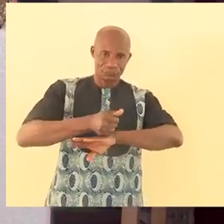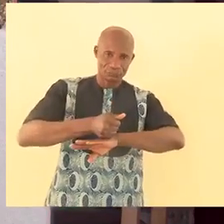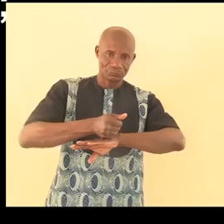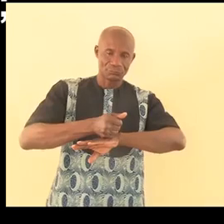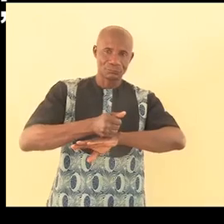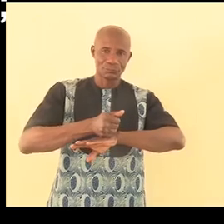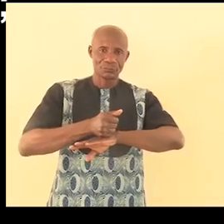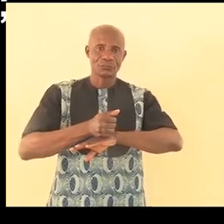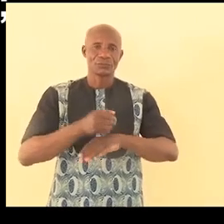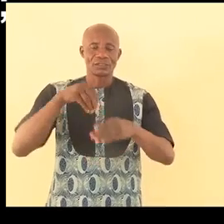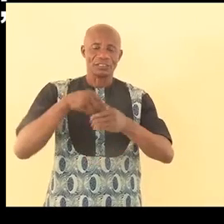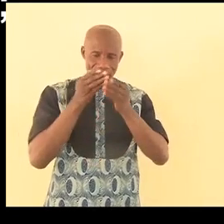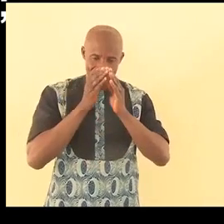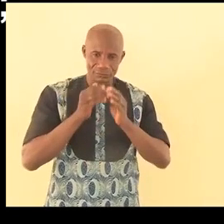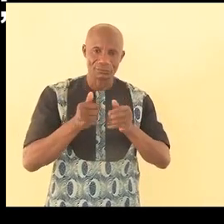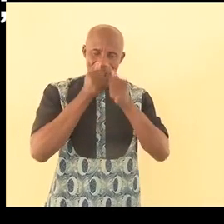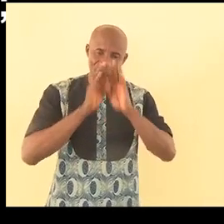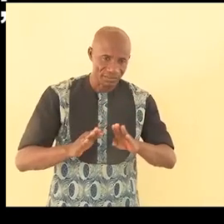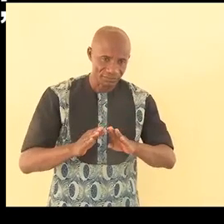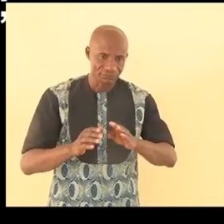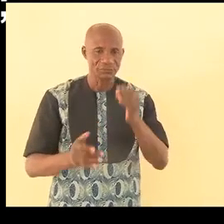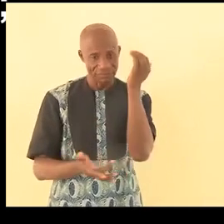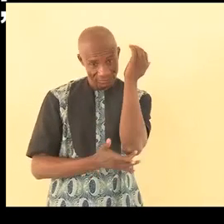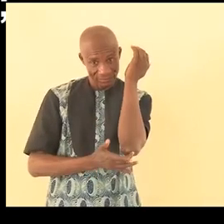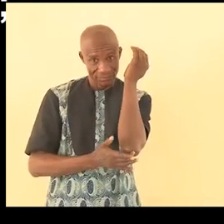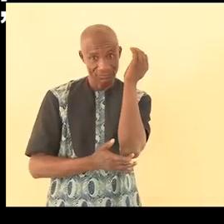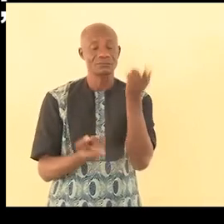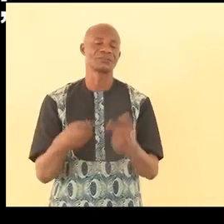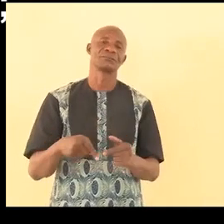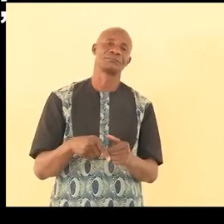In the wake of blessing, temptations often become irresistible.